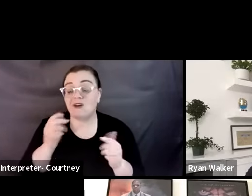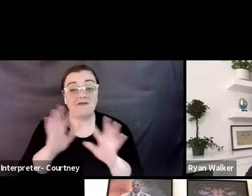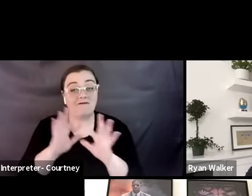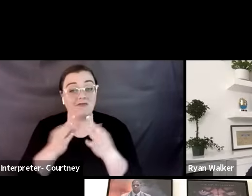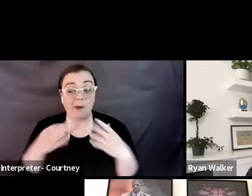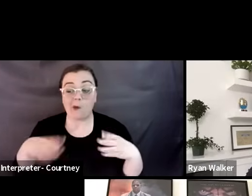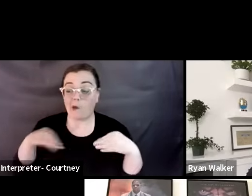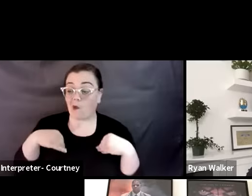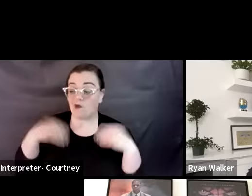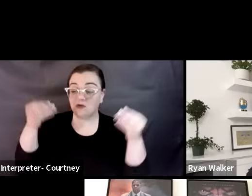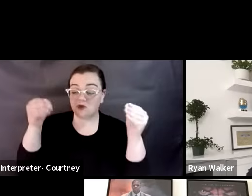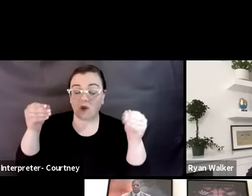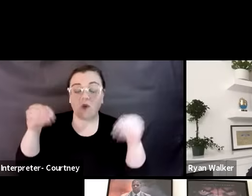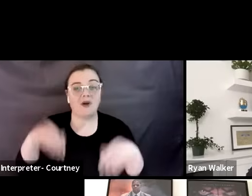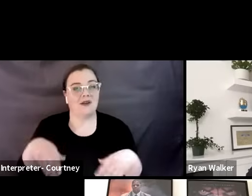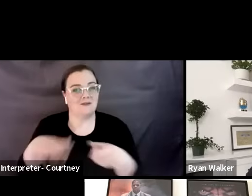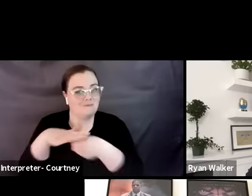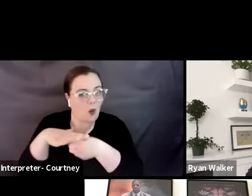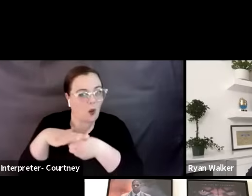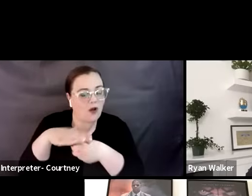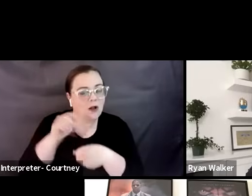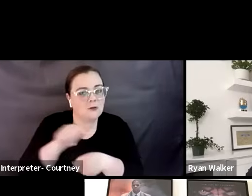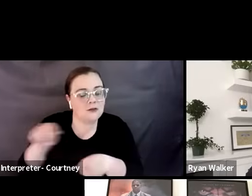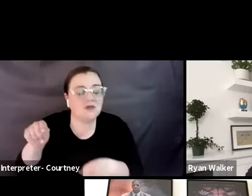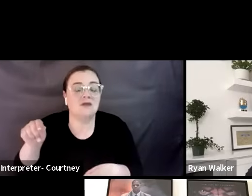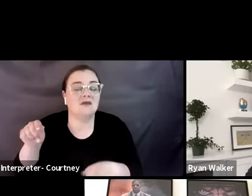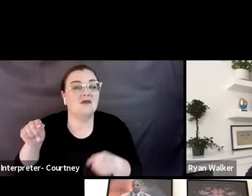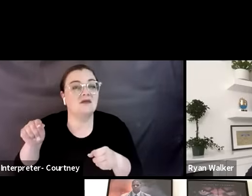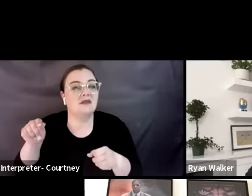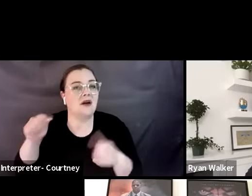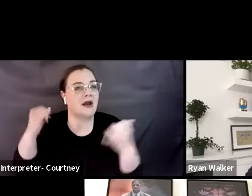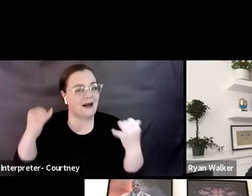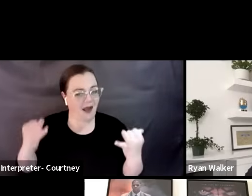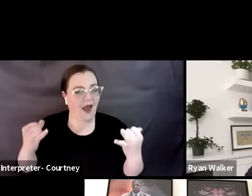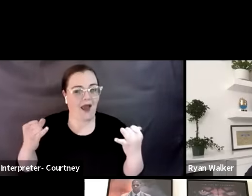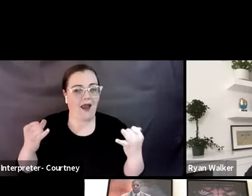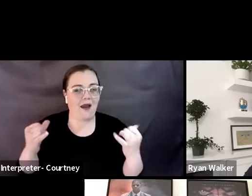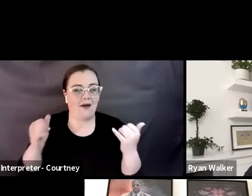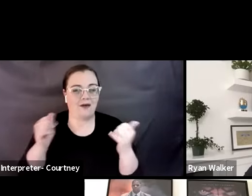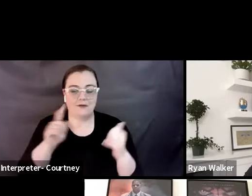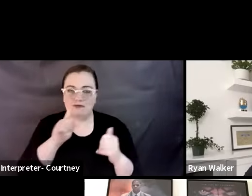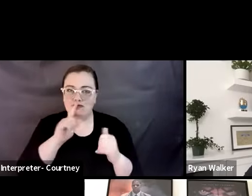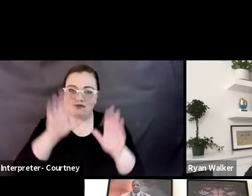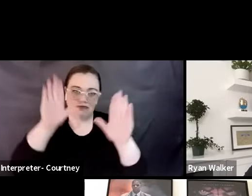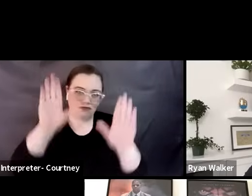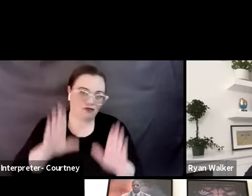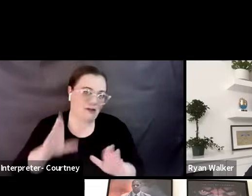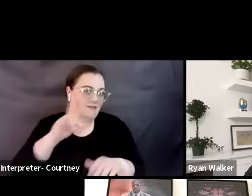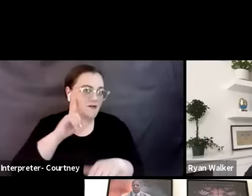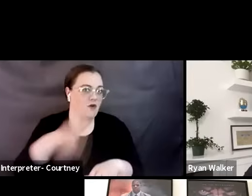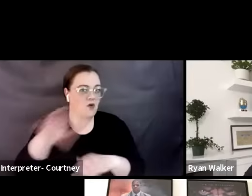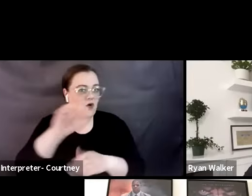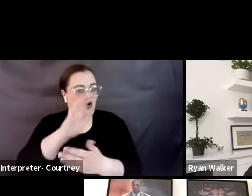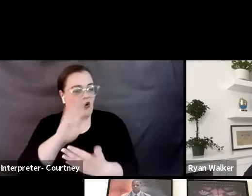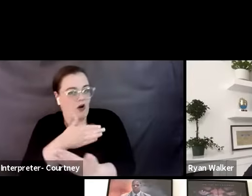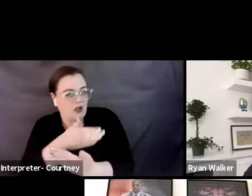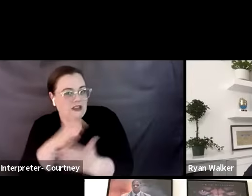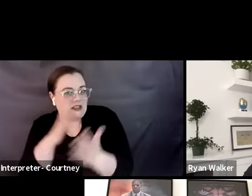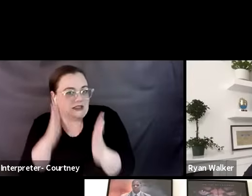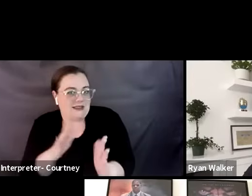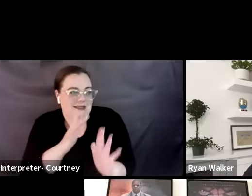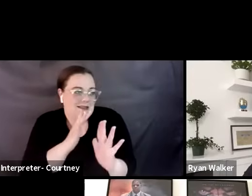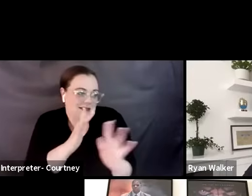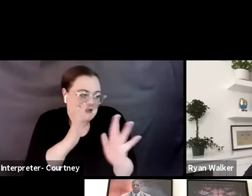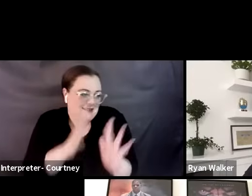or in cities that you tour. But now it's really great for artists because we have all these ways to get our music out